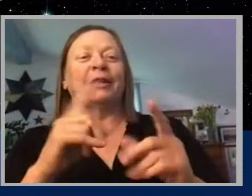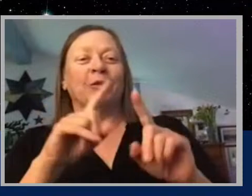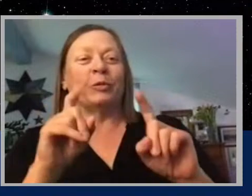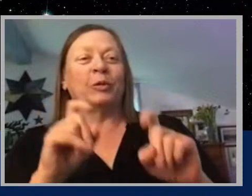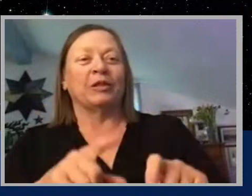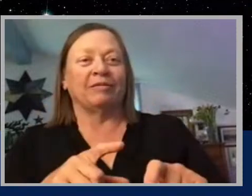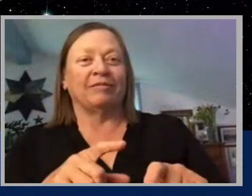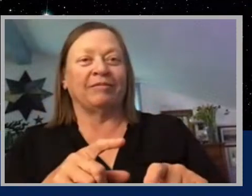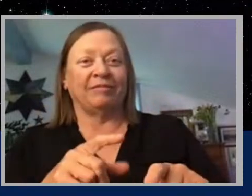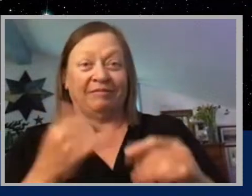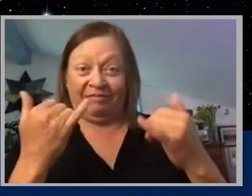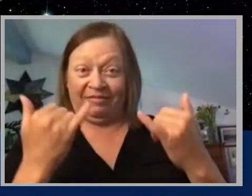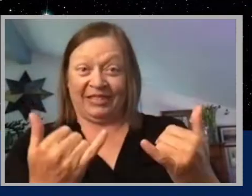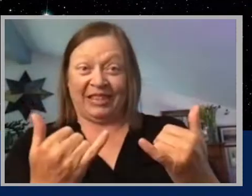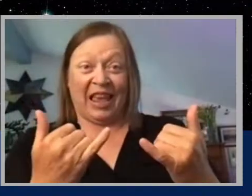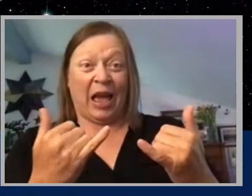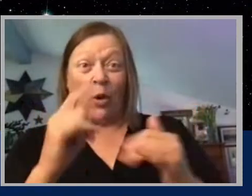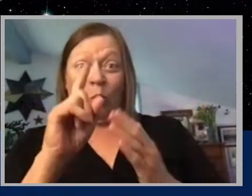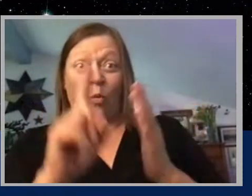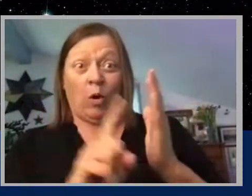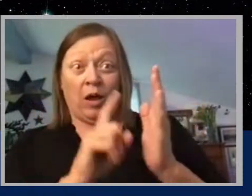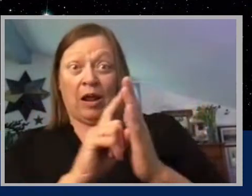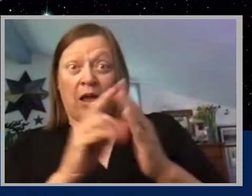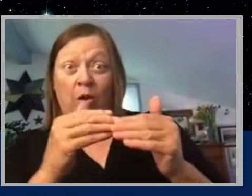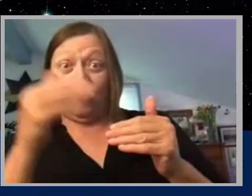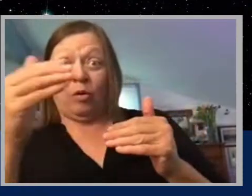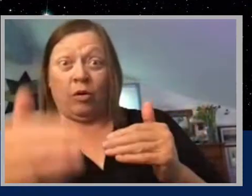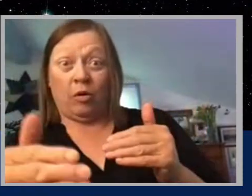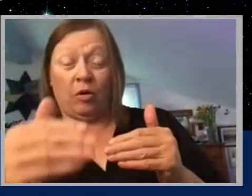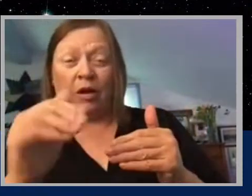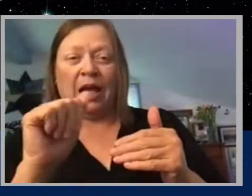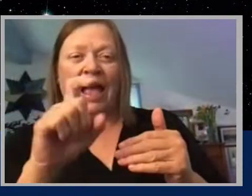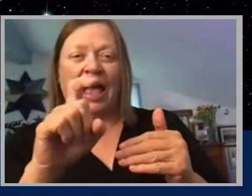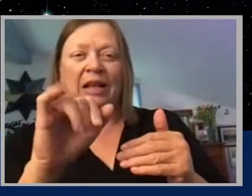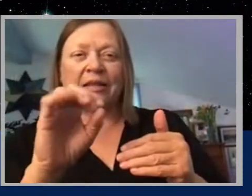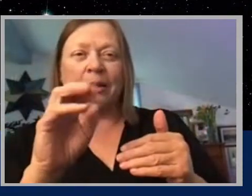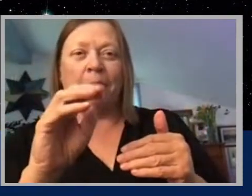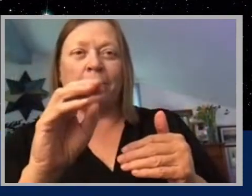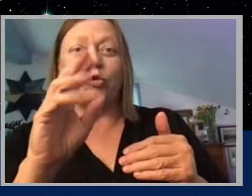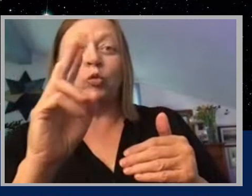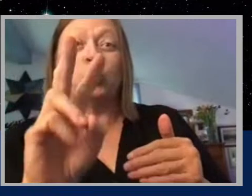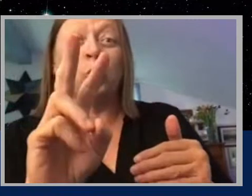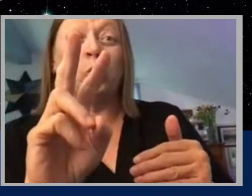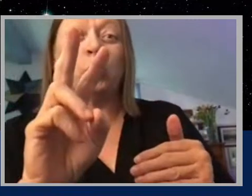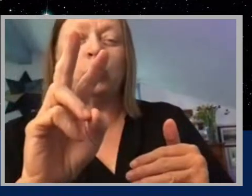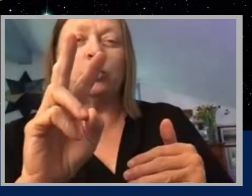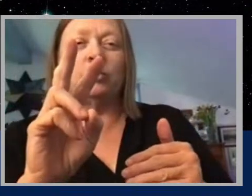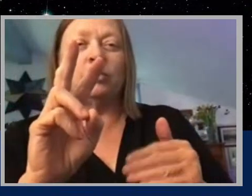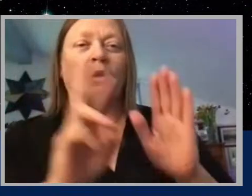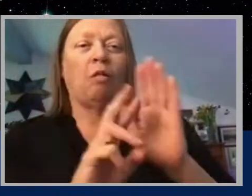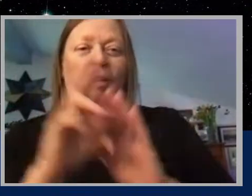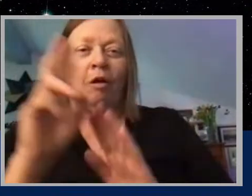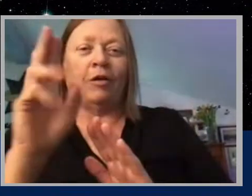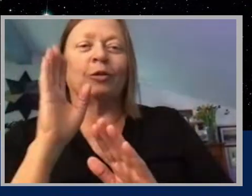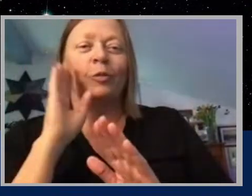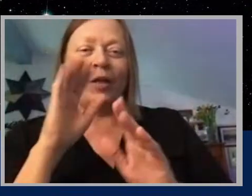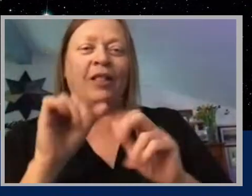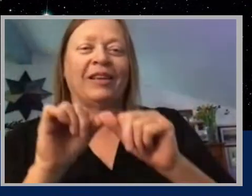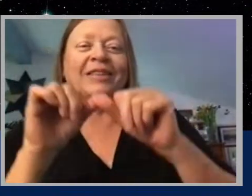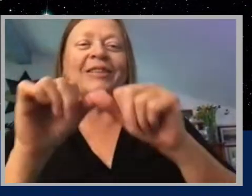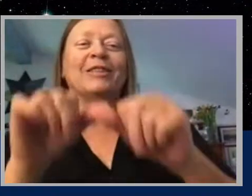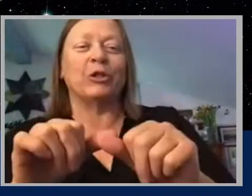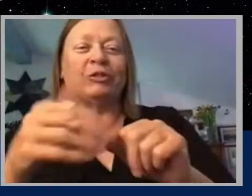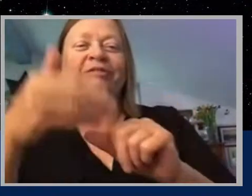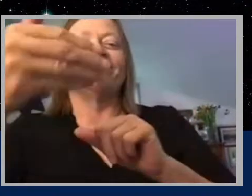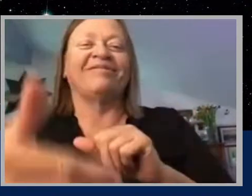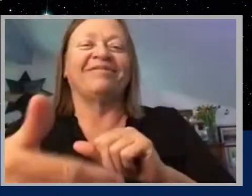just about an hour away from the Axiom 2 launch. And so we are going to continue coverage of that here on the